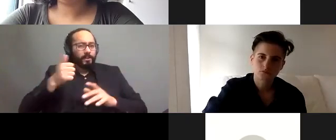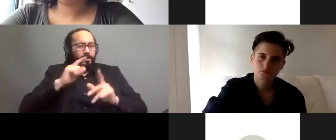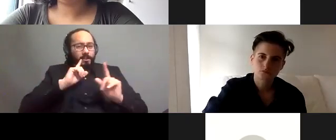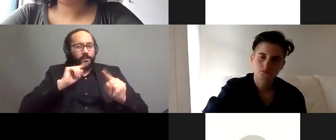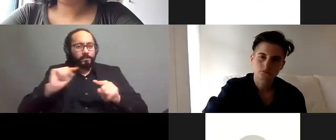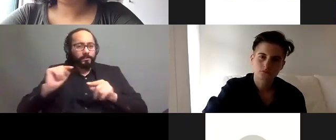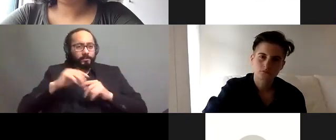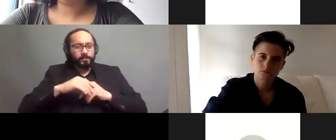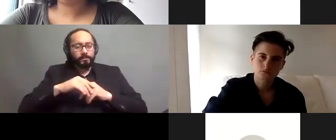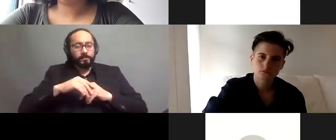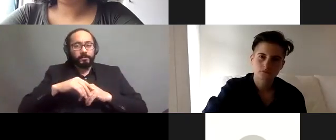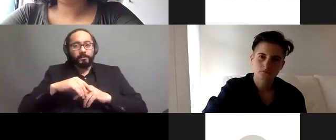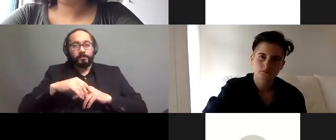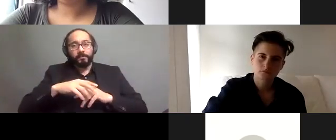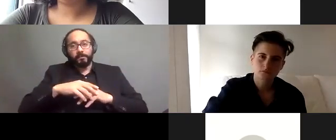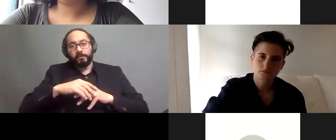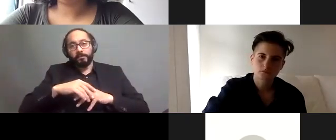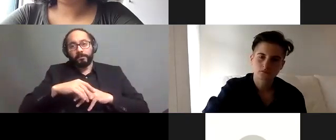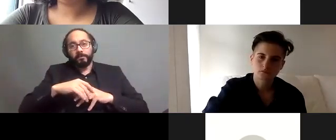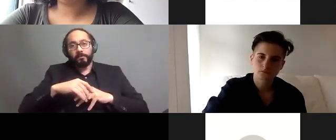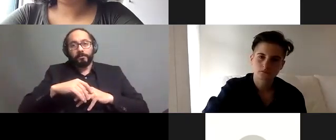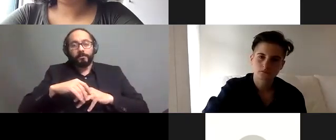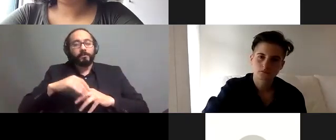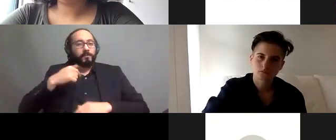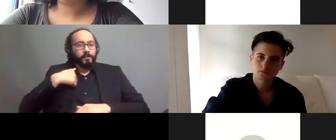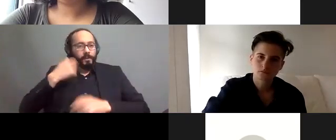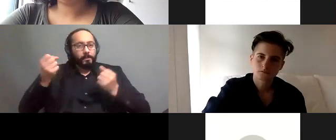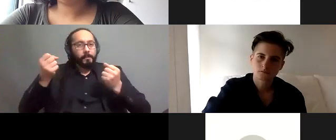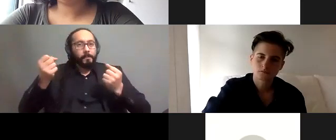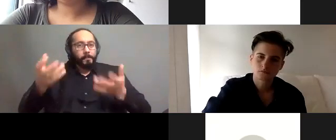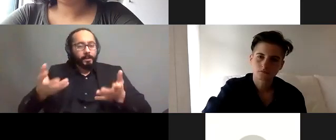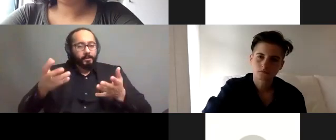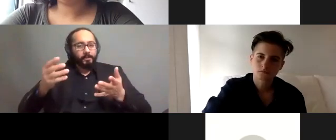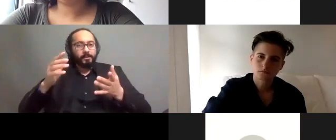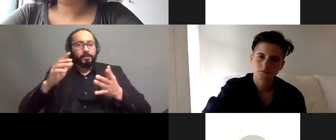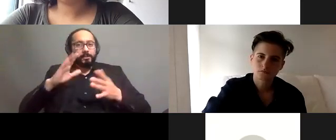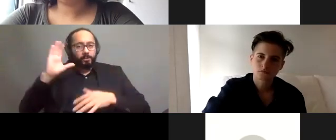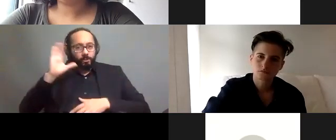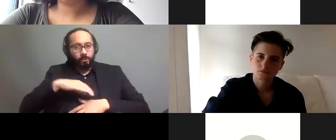I had many odd run-ins with the Western medical